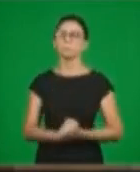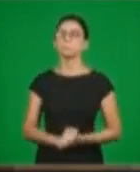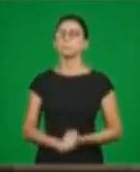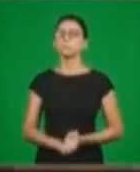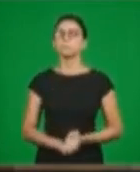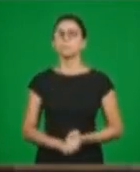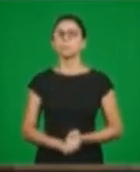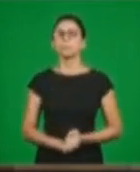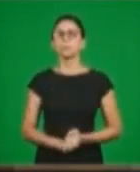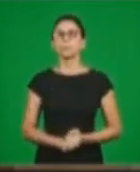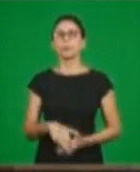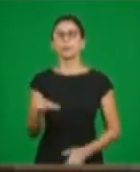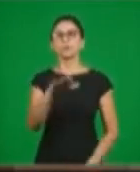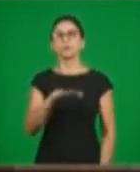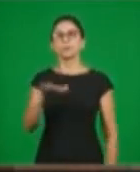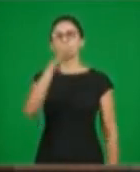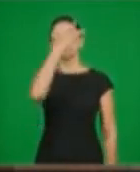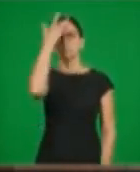evangelizing.